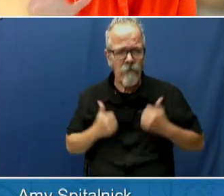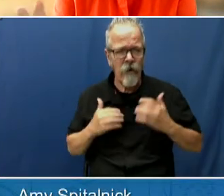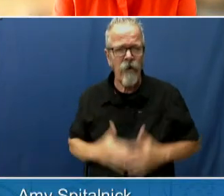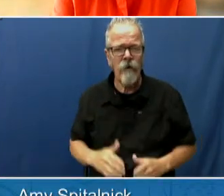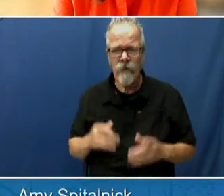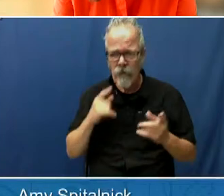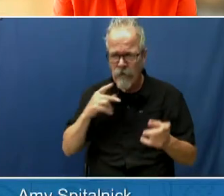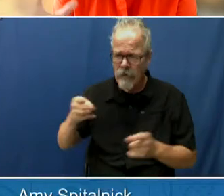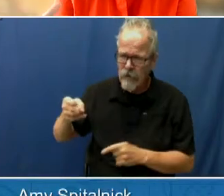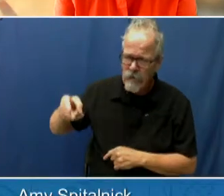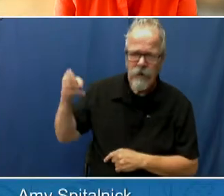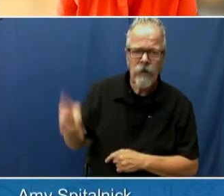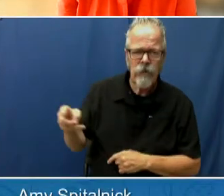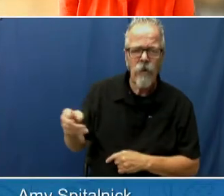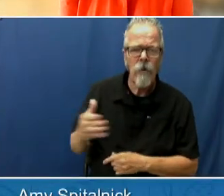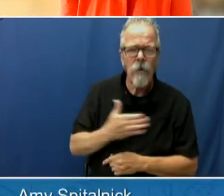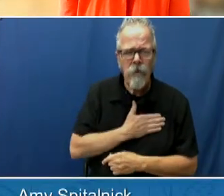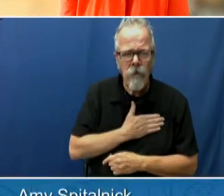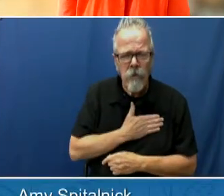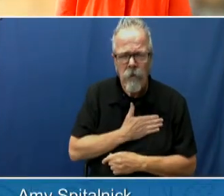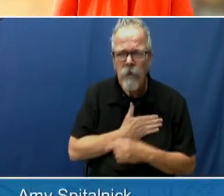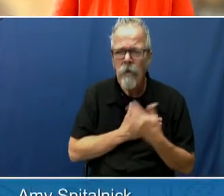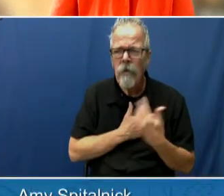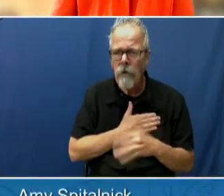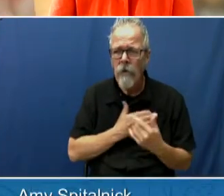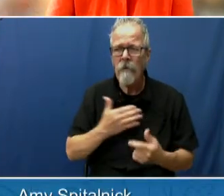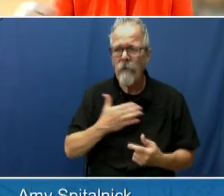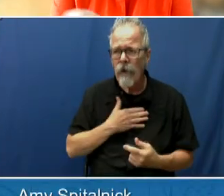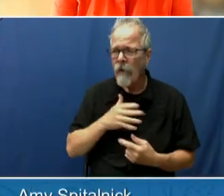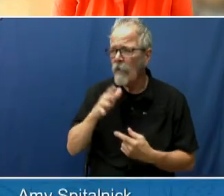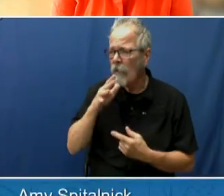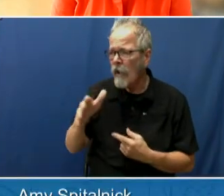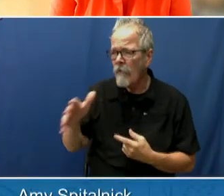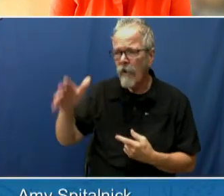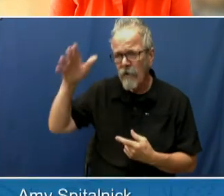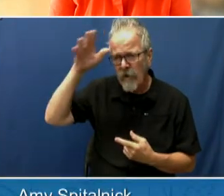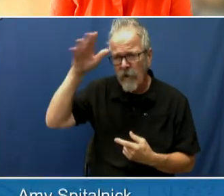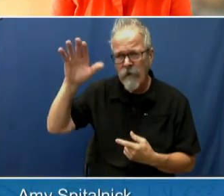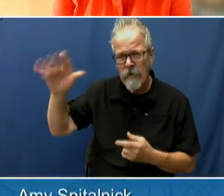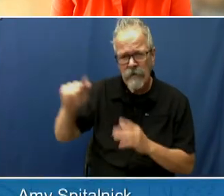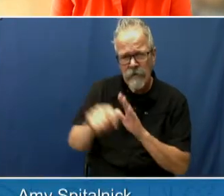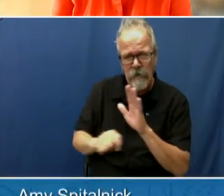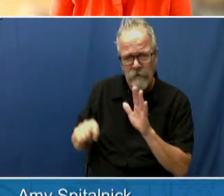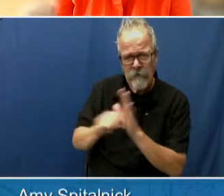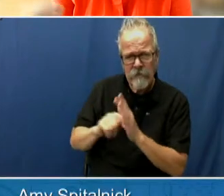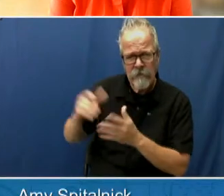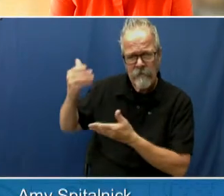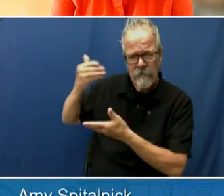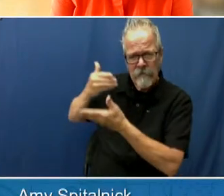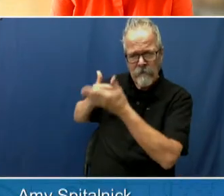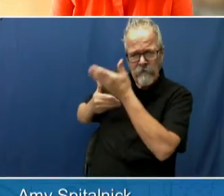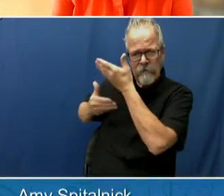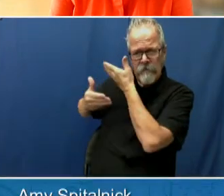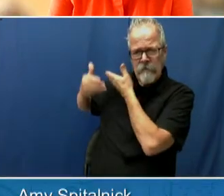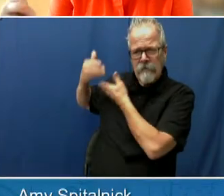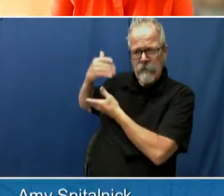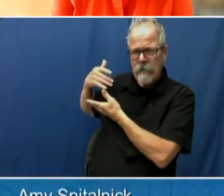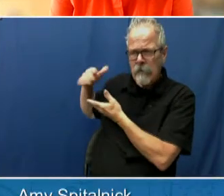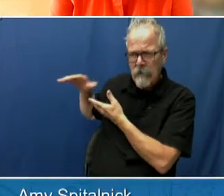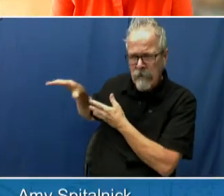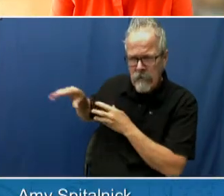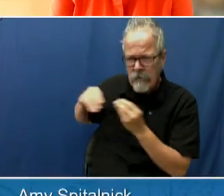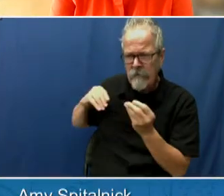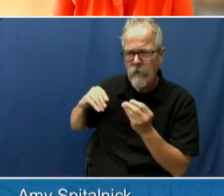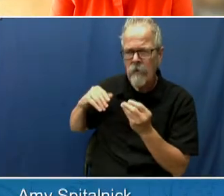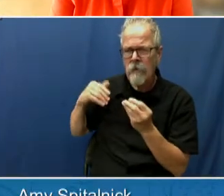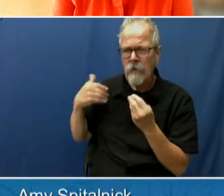big difference that unlike my grandparents' generation, we live in a country that has a justice system and a rule of law, and that they are supposed to work